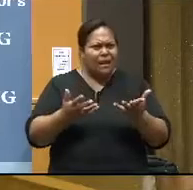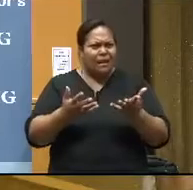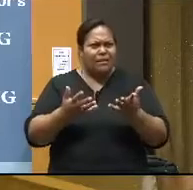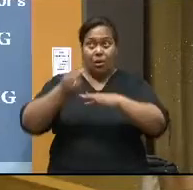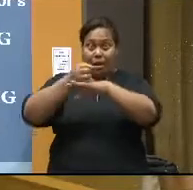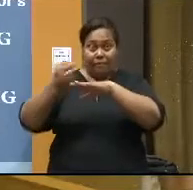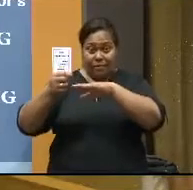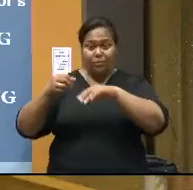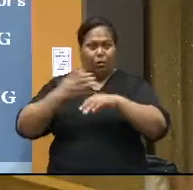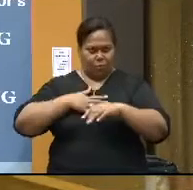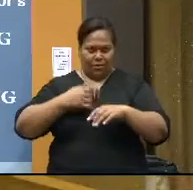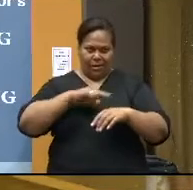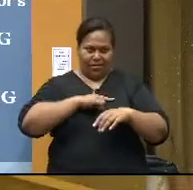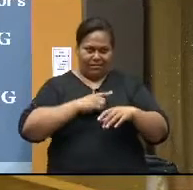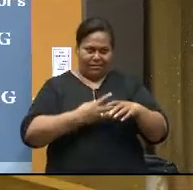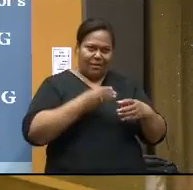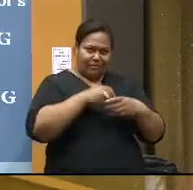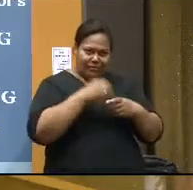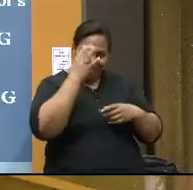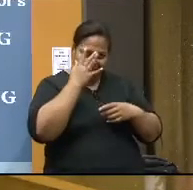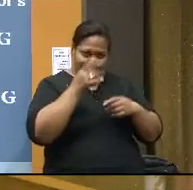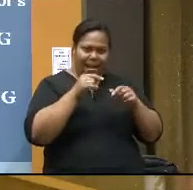governments want us to be concerned about.